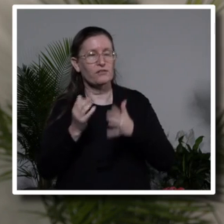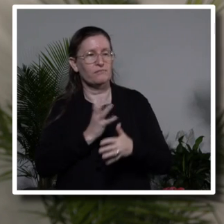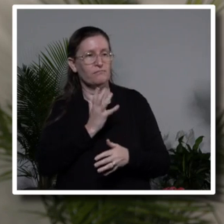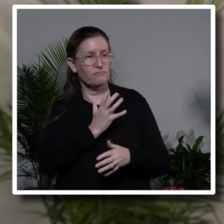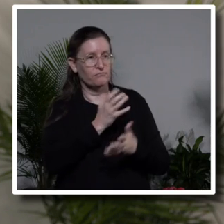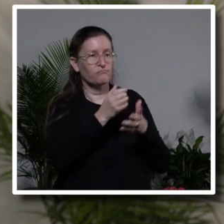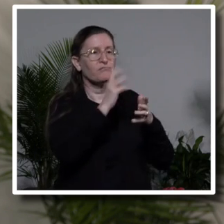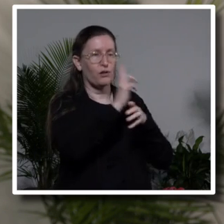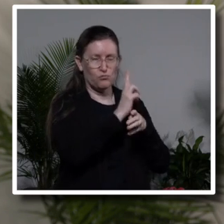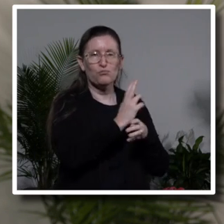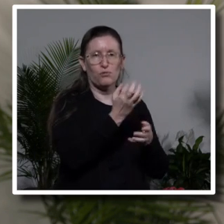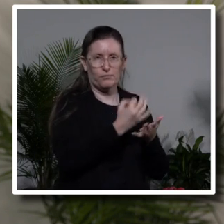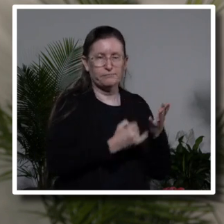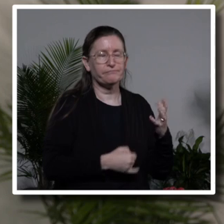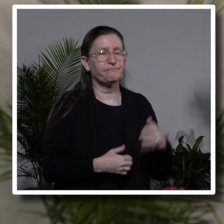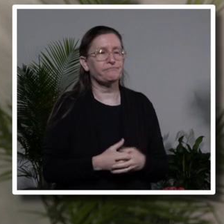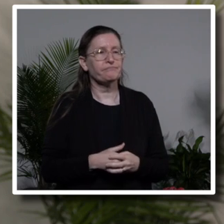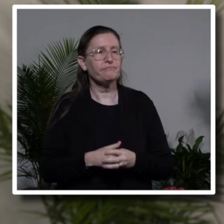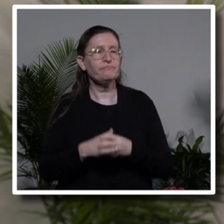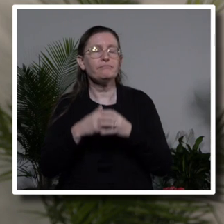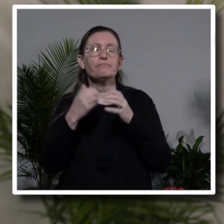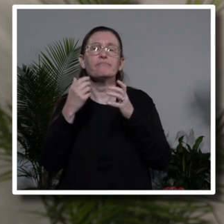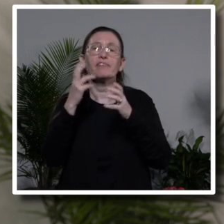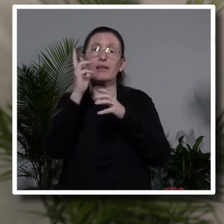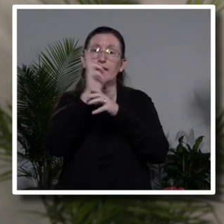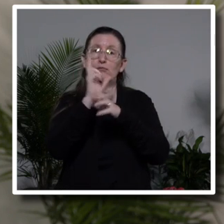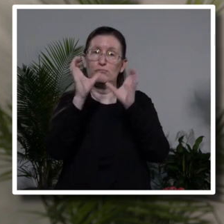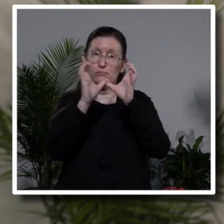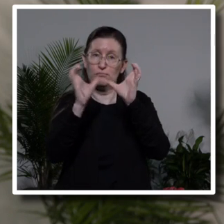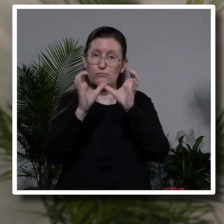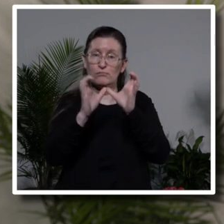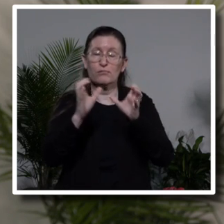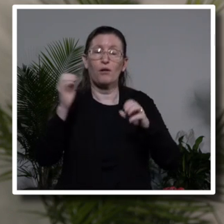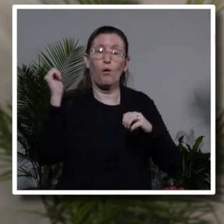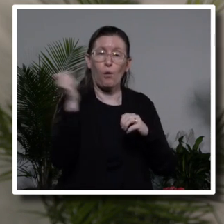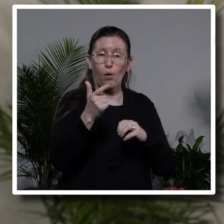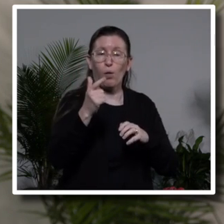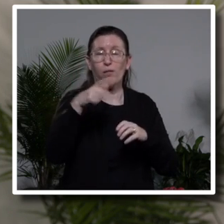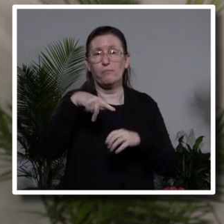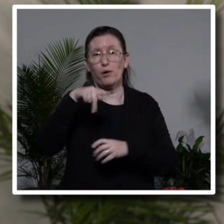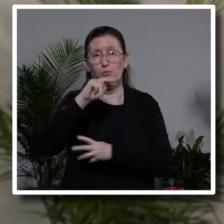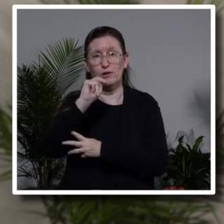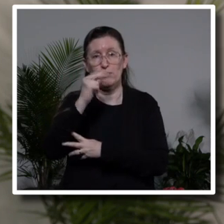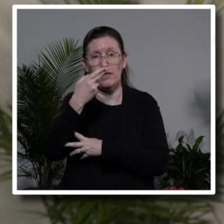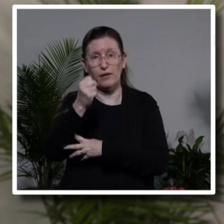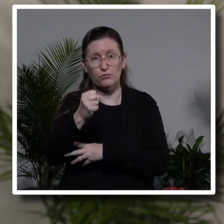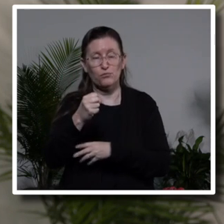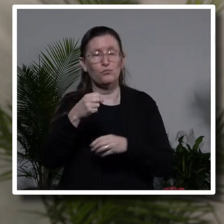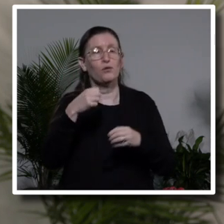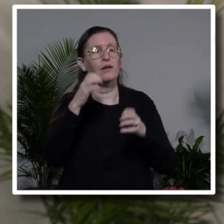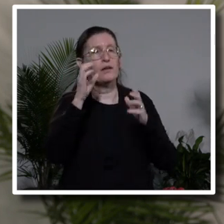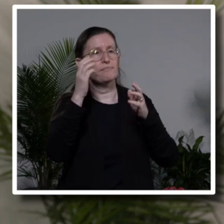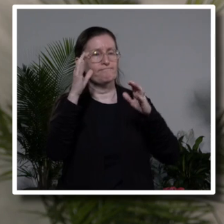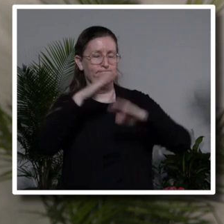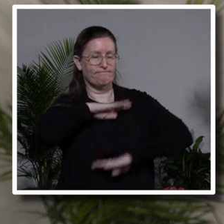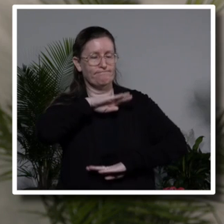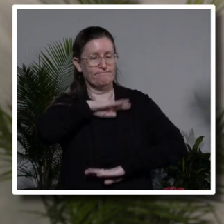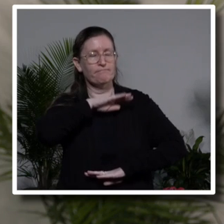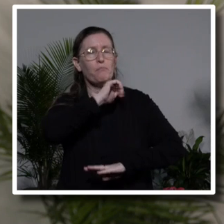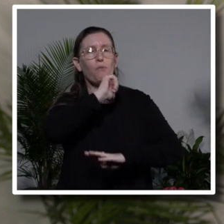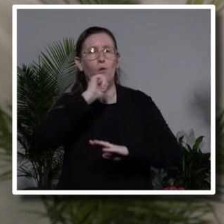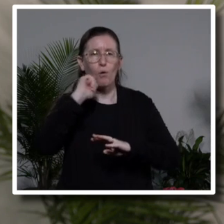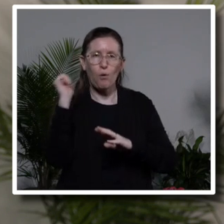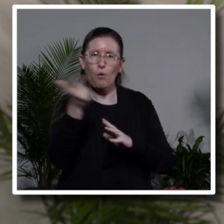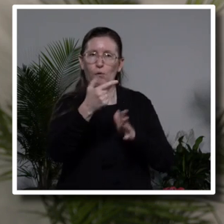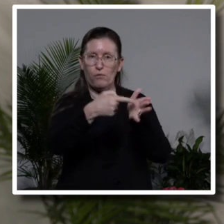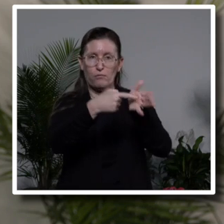arts. It gives me great pleasure to certify that each graduate of the Parkway North High School will have met all of the